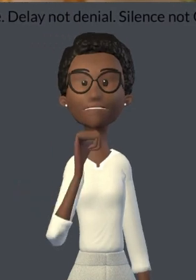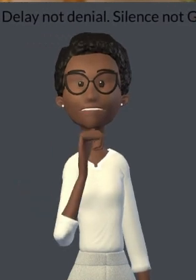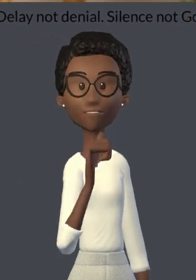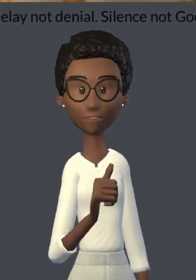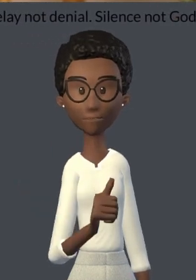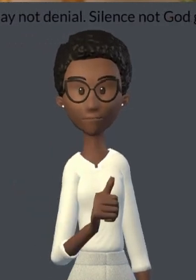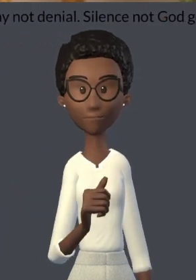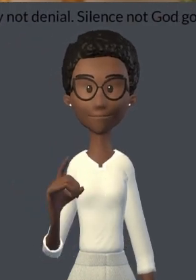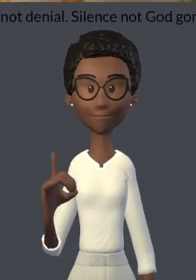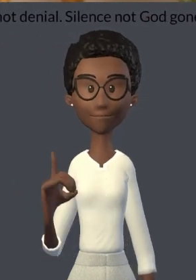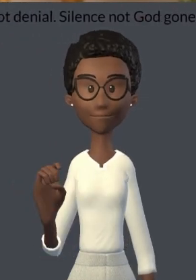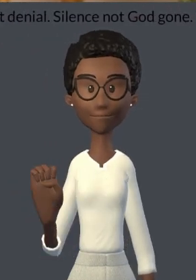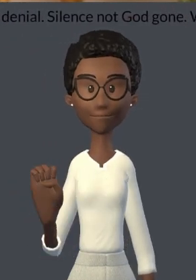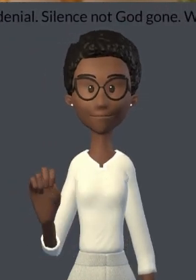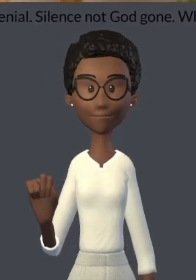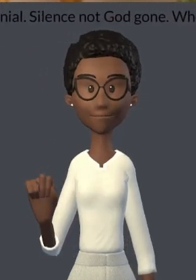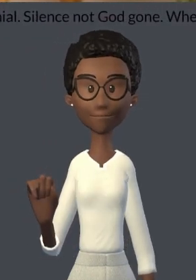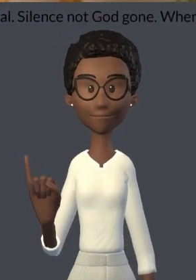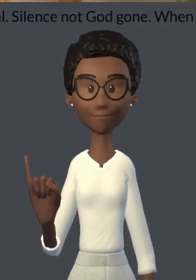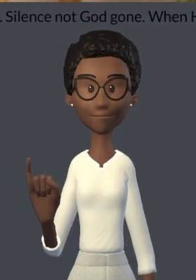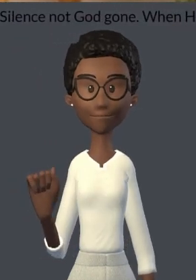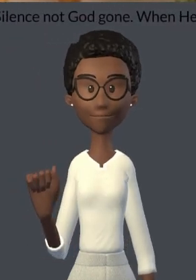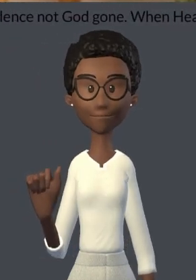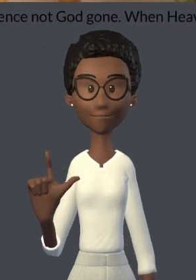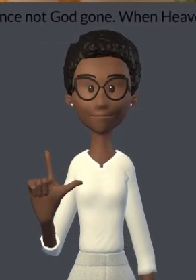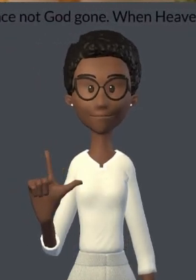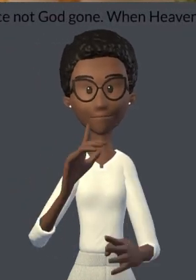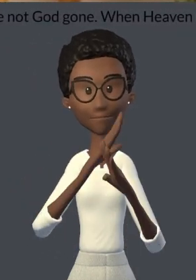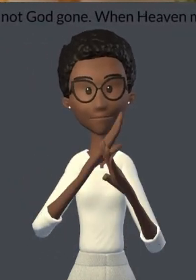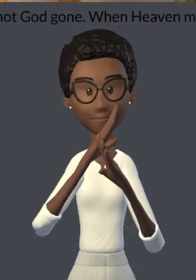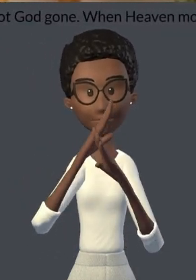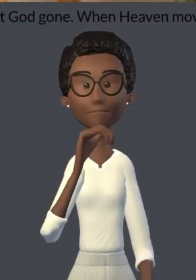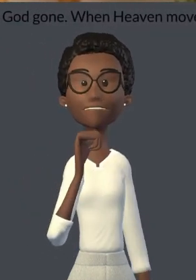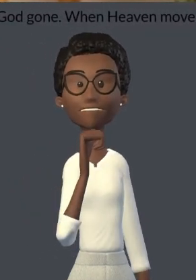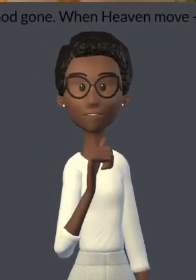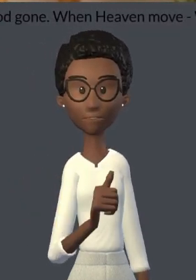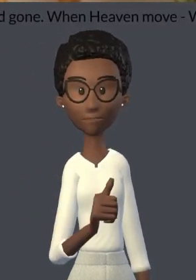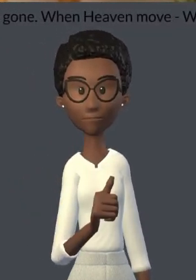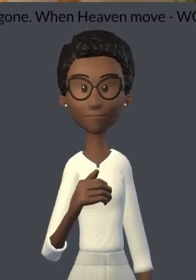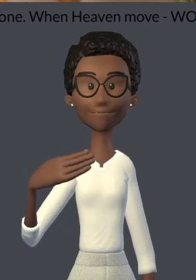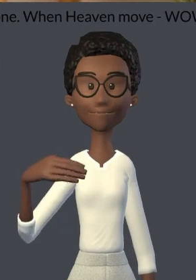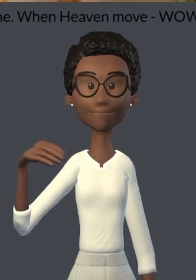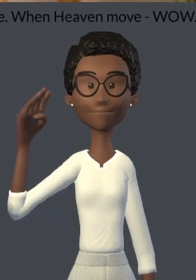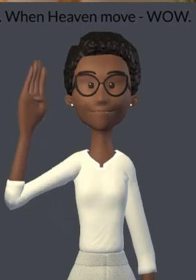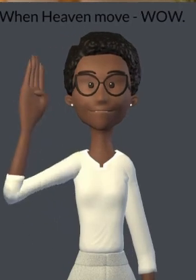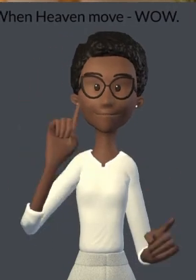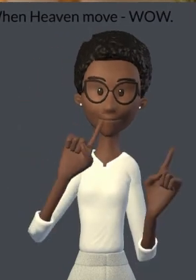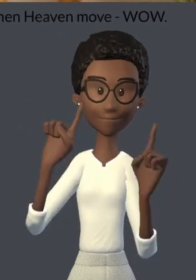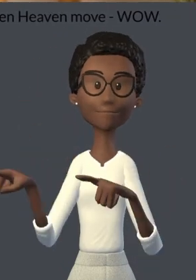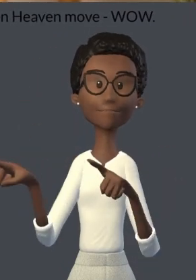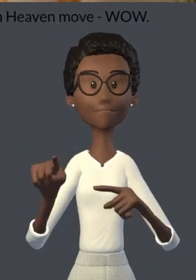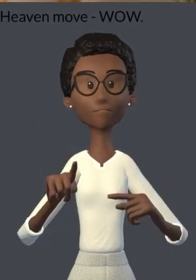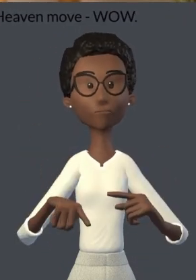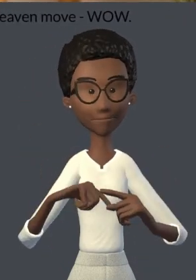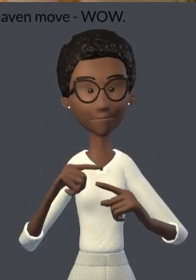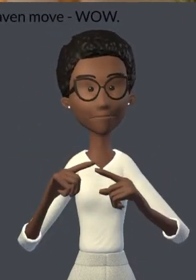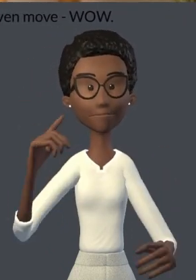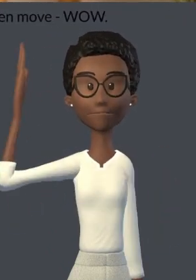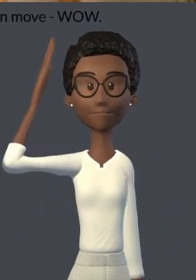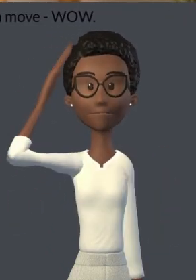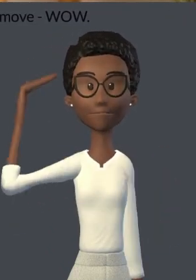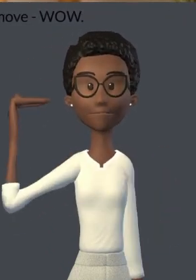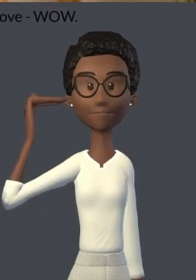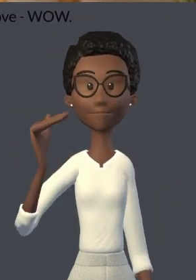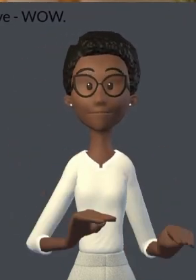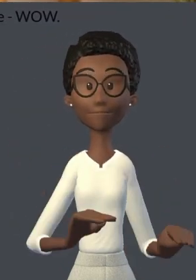is maybe you've been waiting for the healing, for the reconciliation, for the breakthrough. Maybe you've served faithfully like Zechariah, only to be